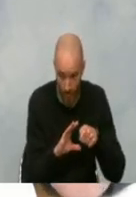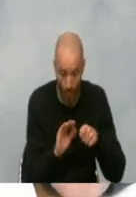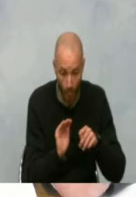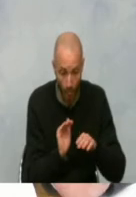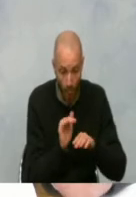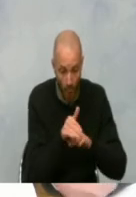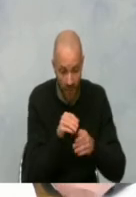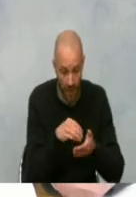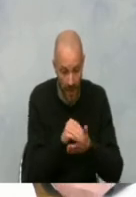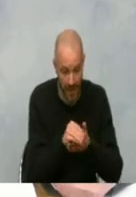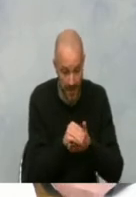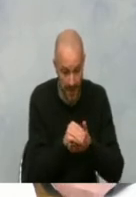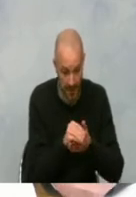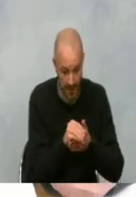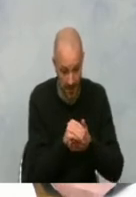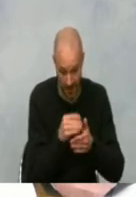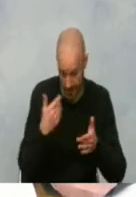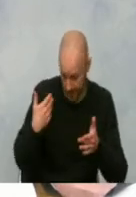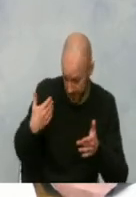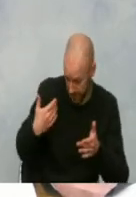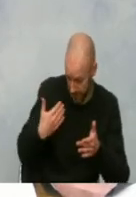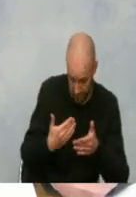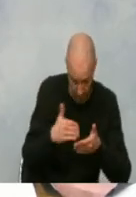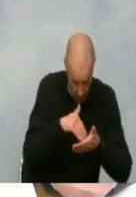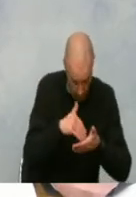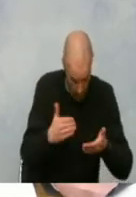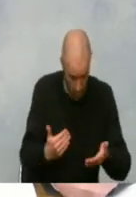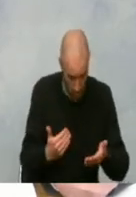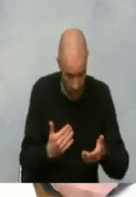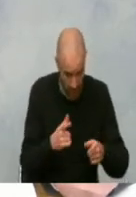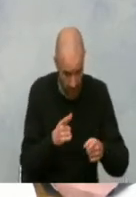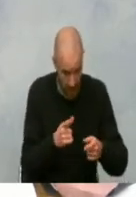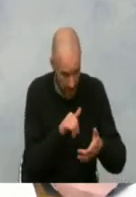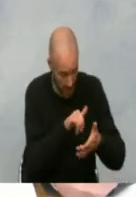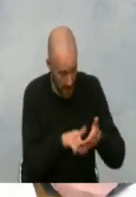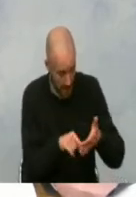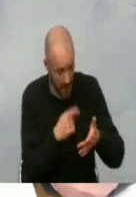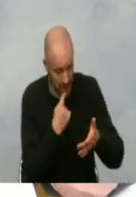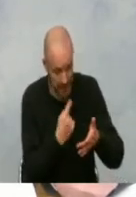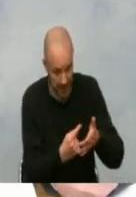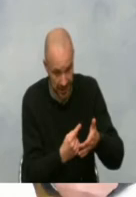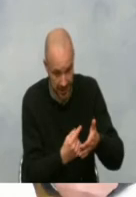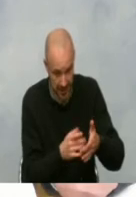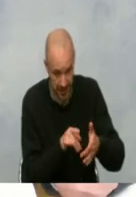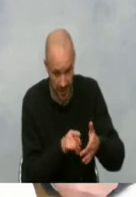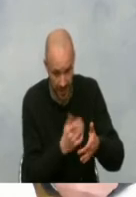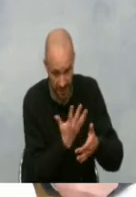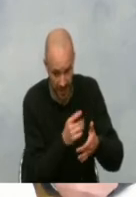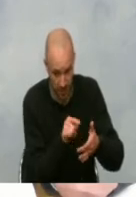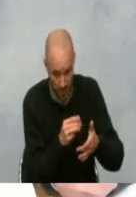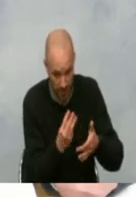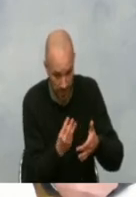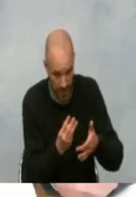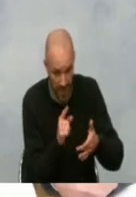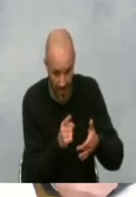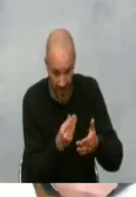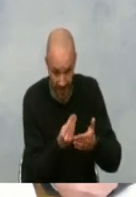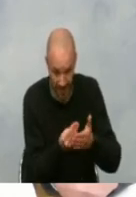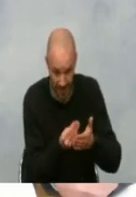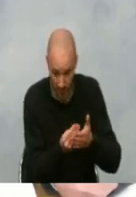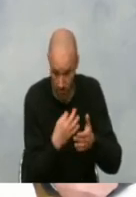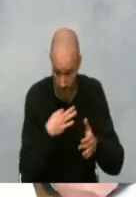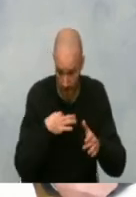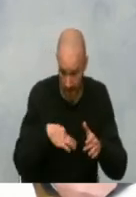up to this point in time by. And what the paper's saying at 5.3 is this can be taken as a financial benefit